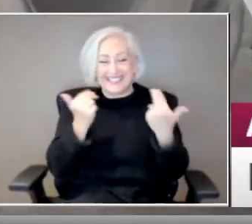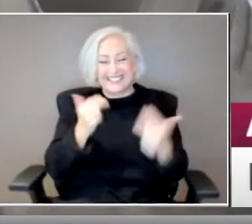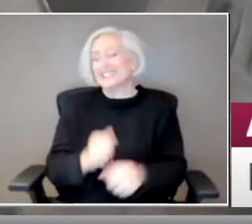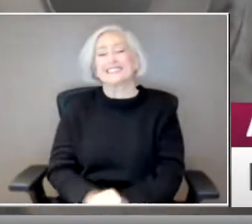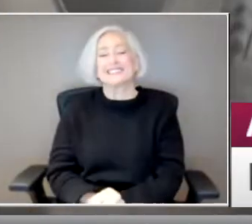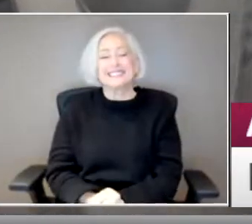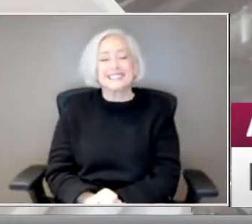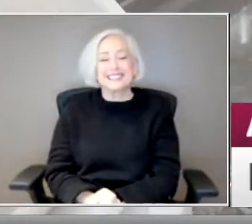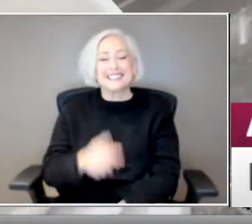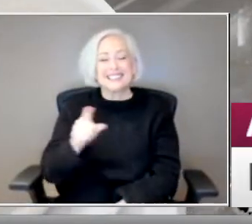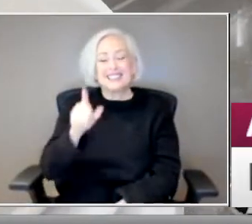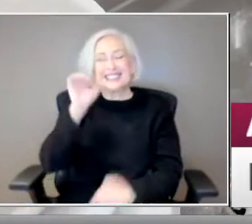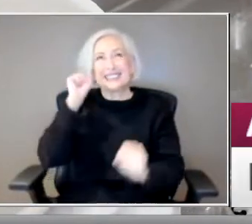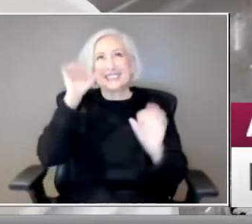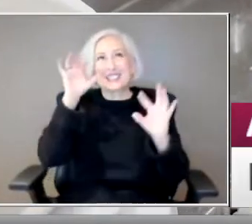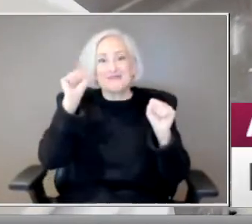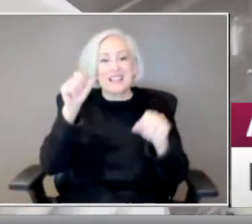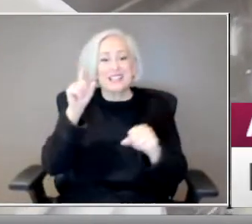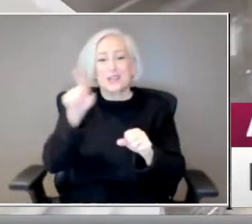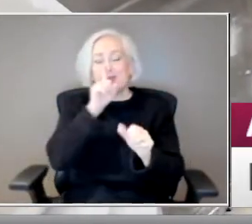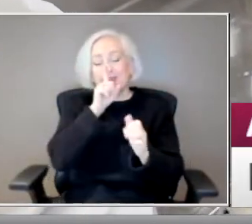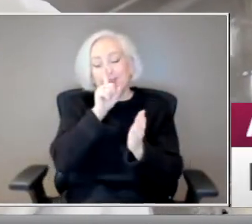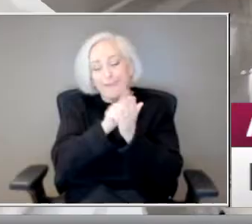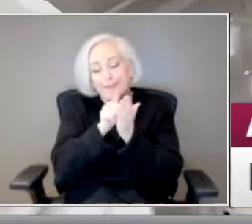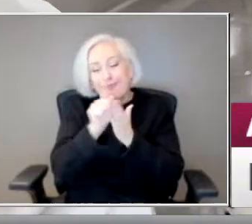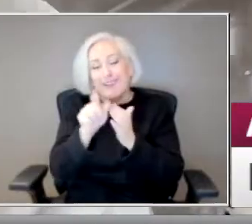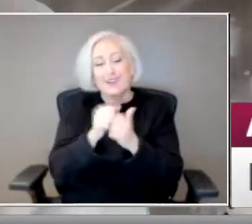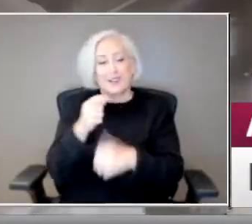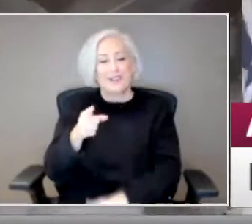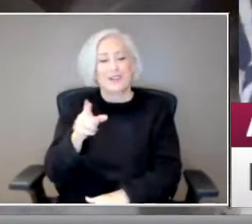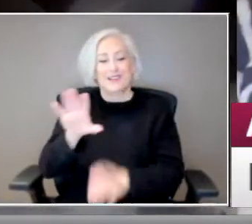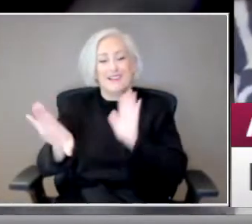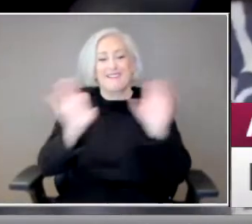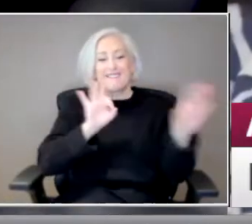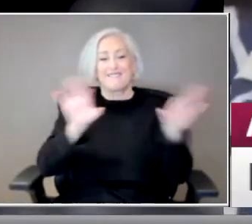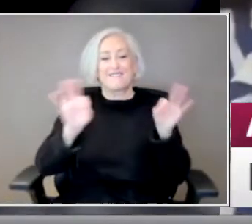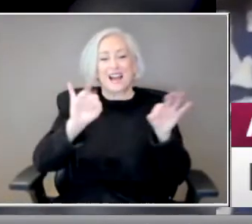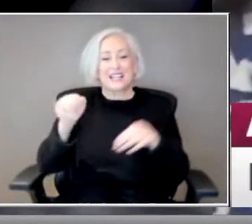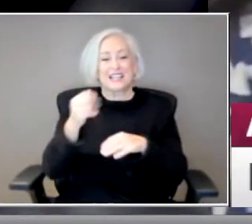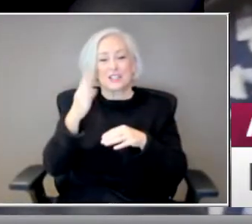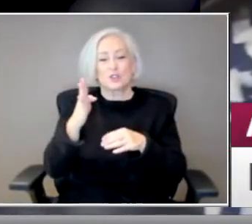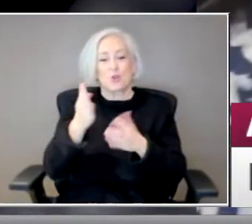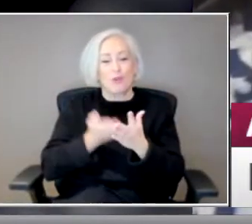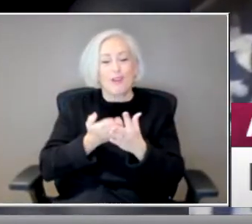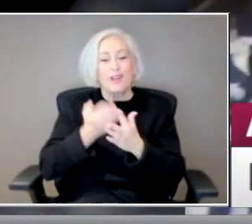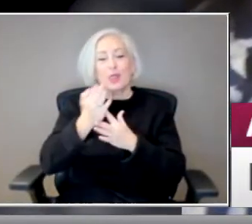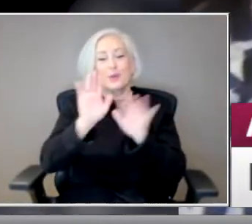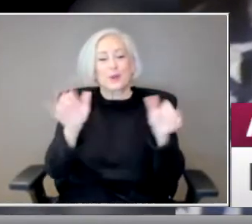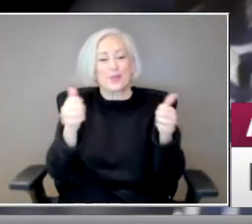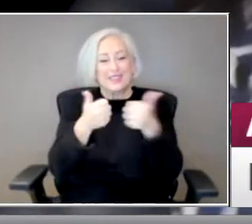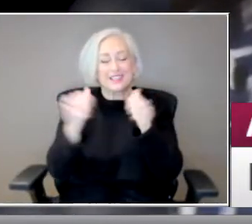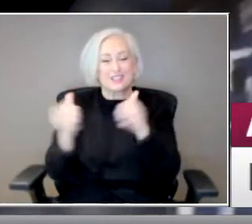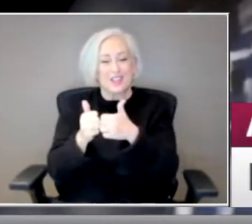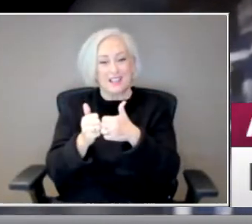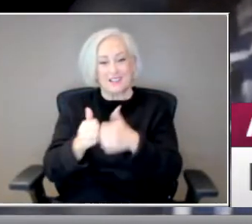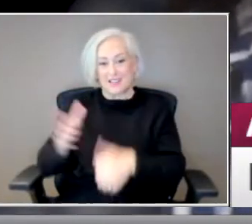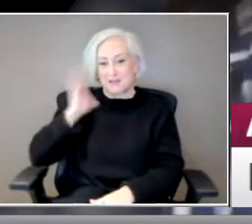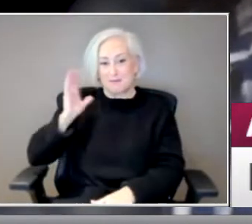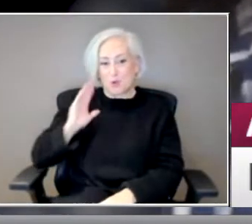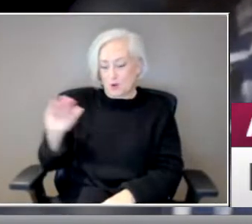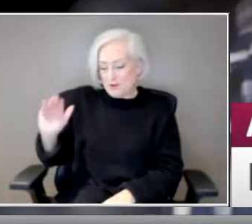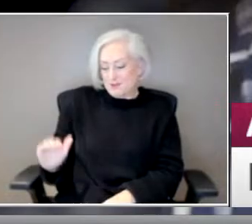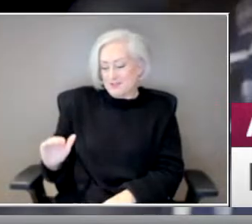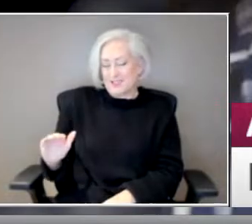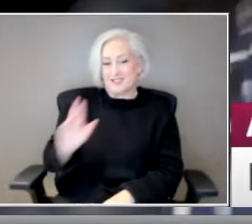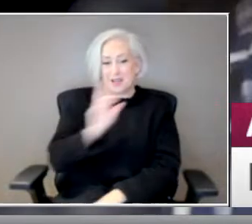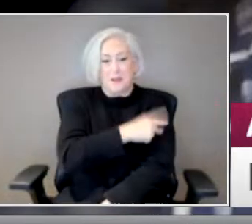She's amazing. You're going to fall in love with her. Finding joy among the challenges. On the next All Things Heart, meet a former pediatric patient who